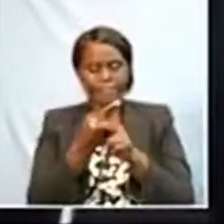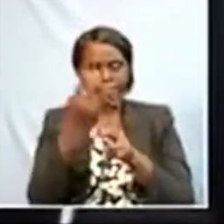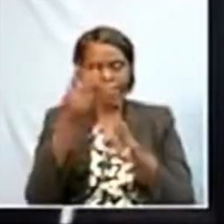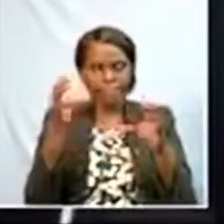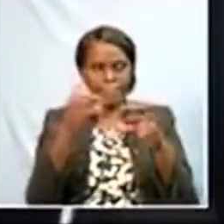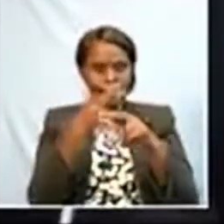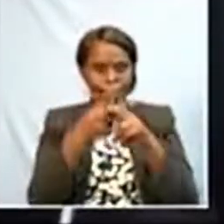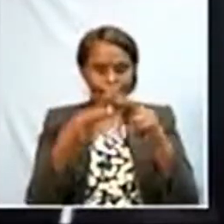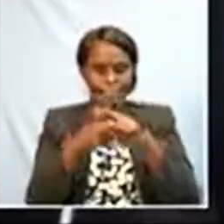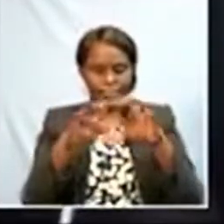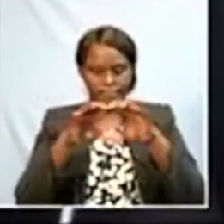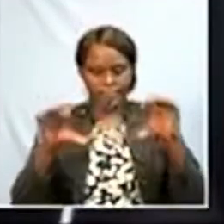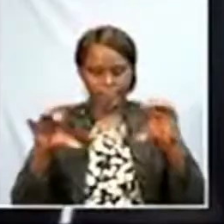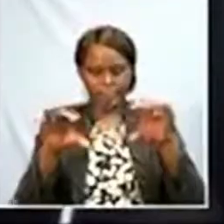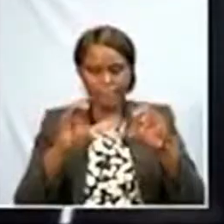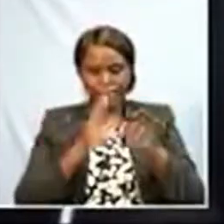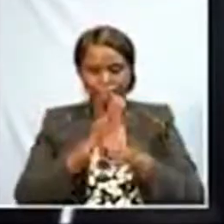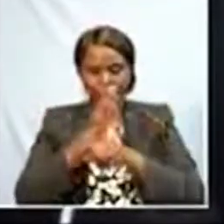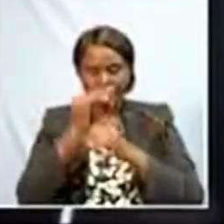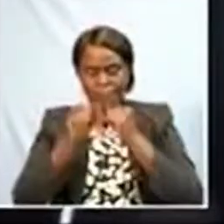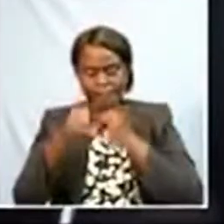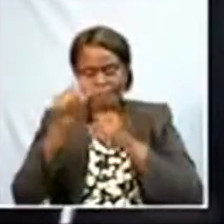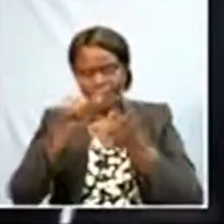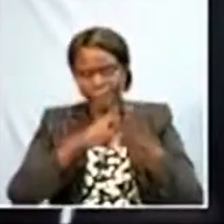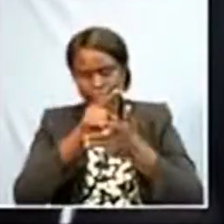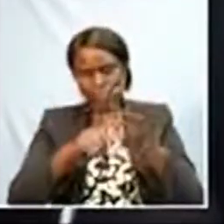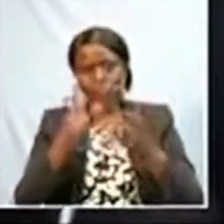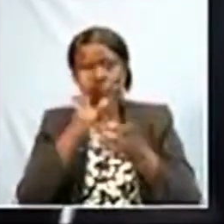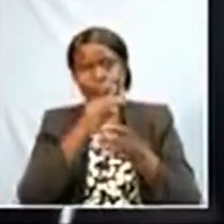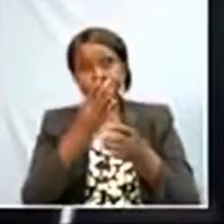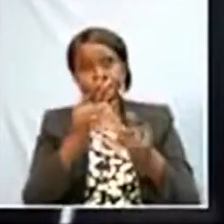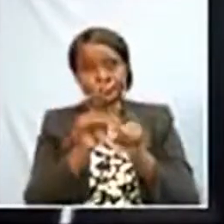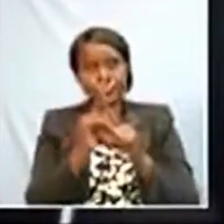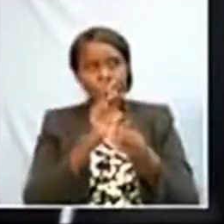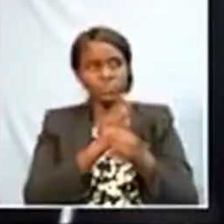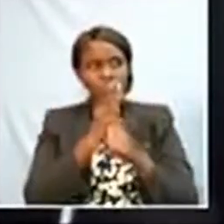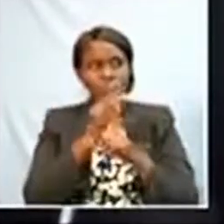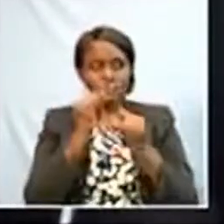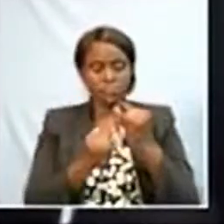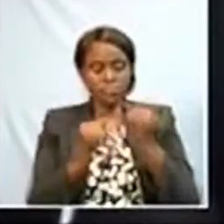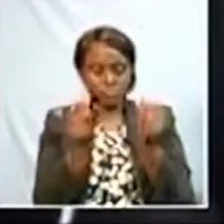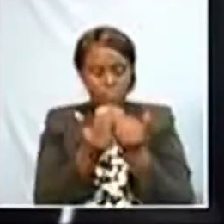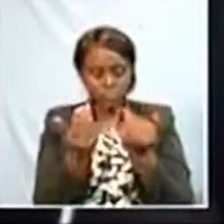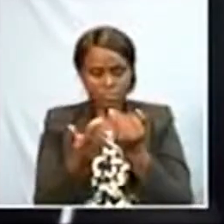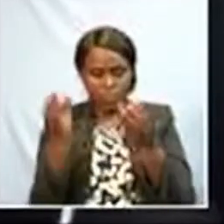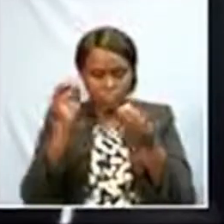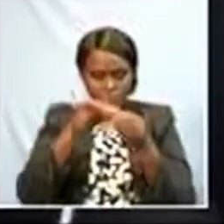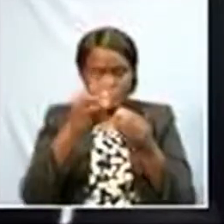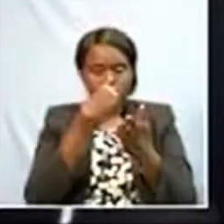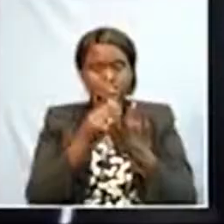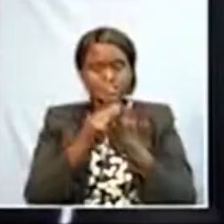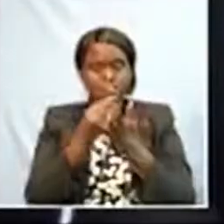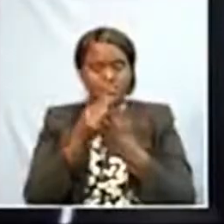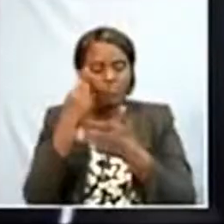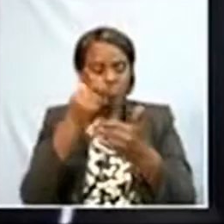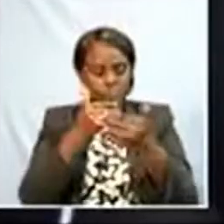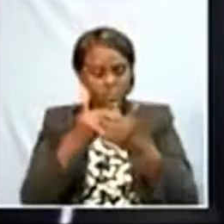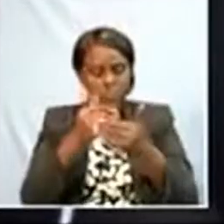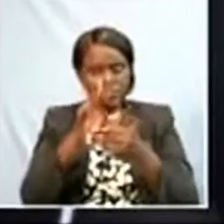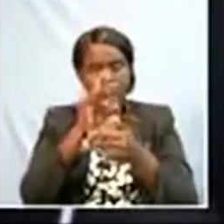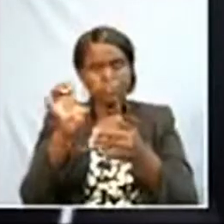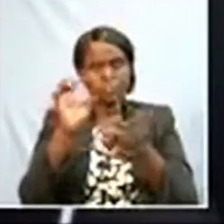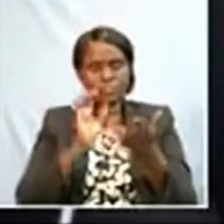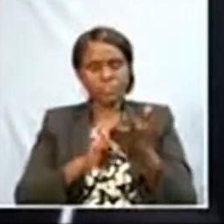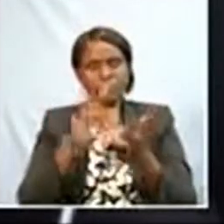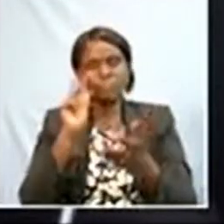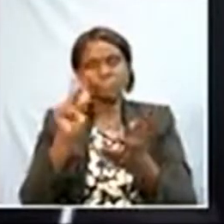block. Then you terminate the contract and seek additional funding of close to 700,000